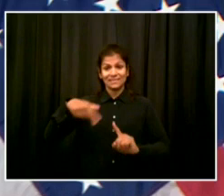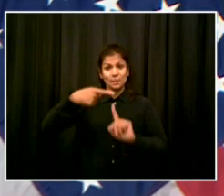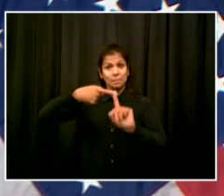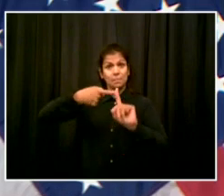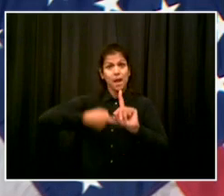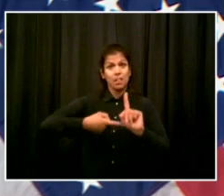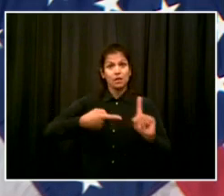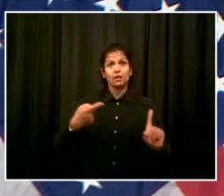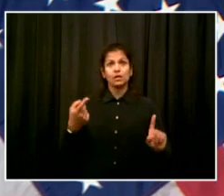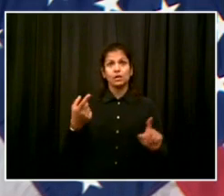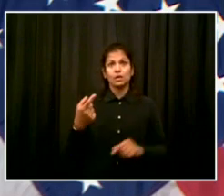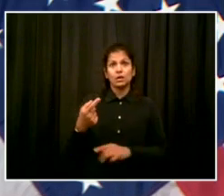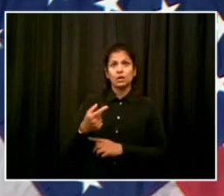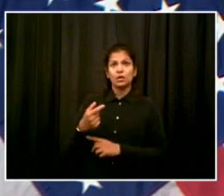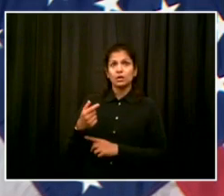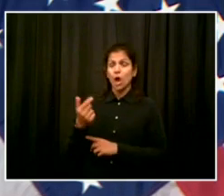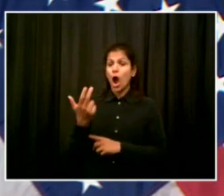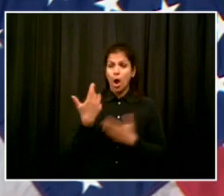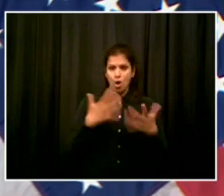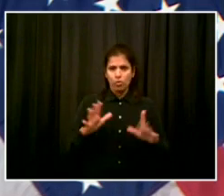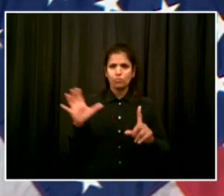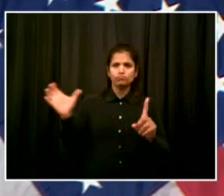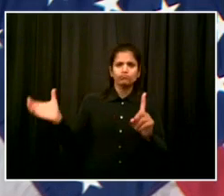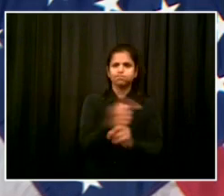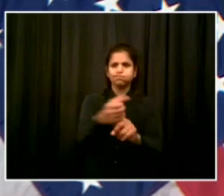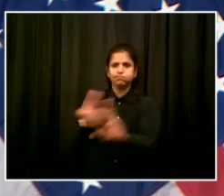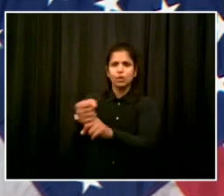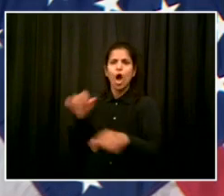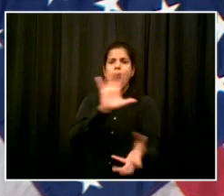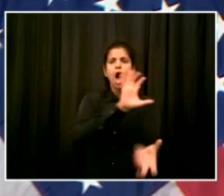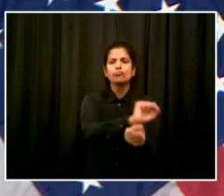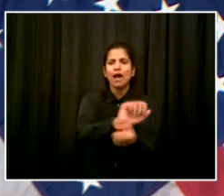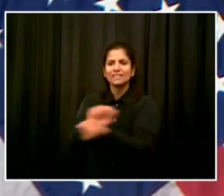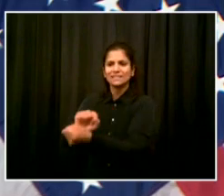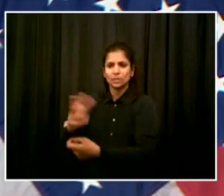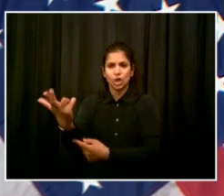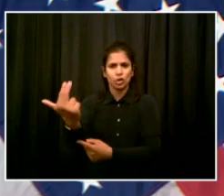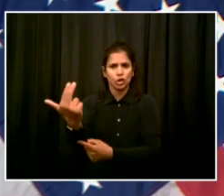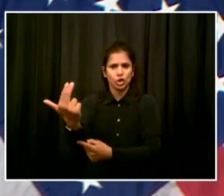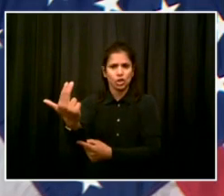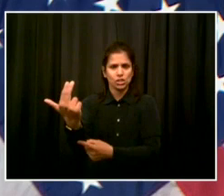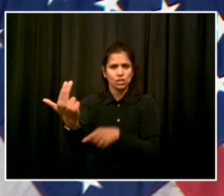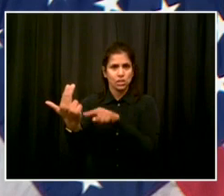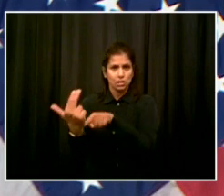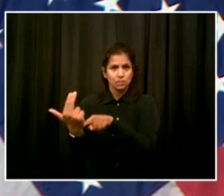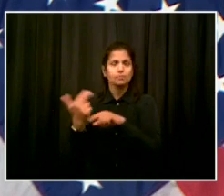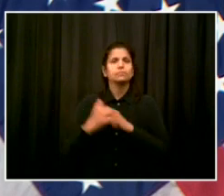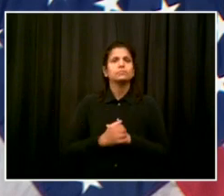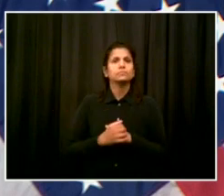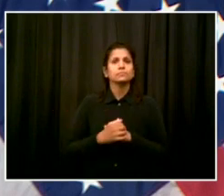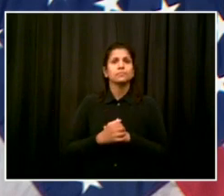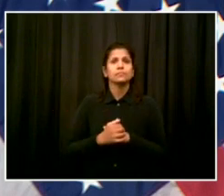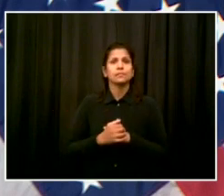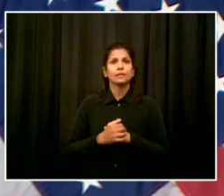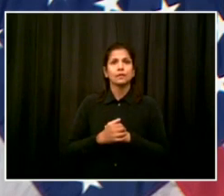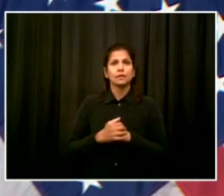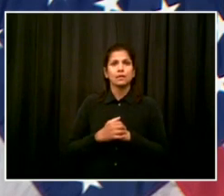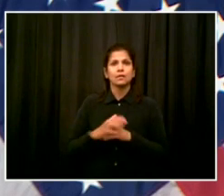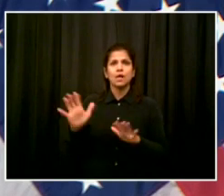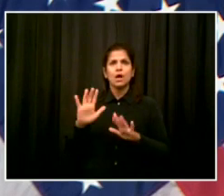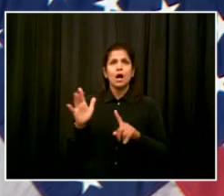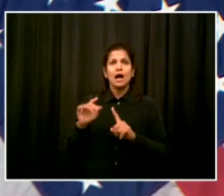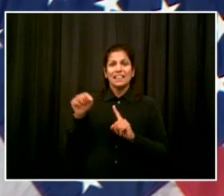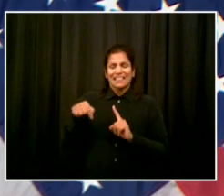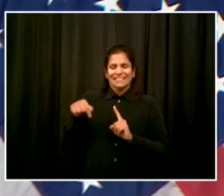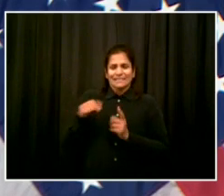this week. Now, these incidents didn't occur this week, but 13 arrests as recently as last night, where uniformed patrol